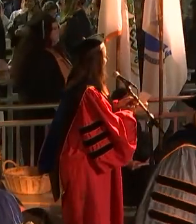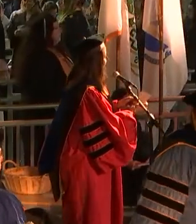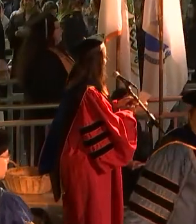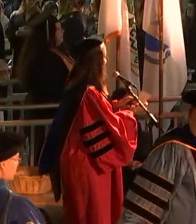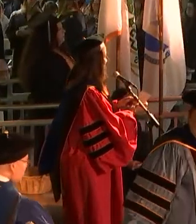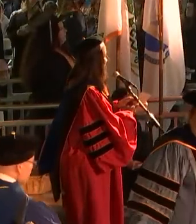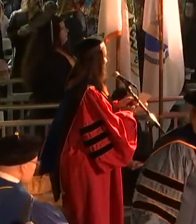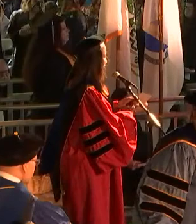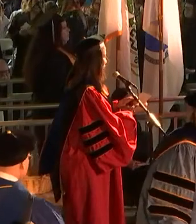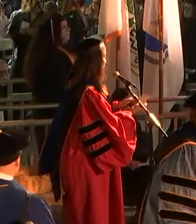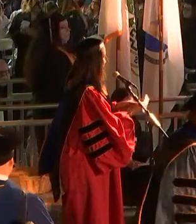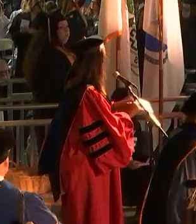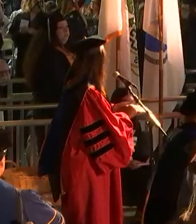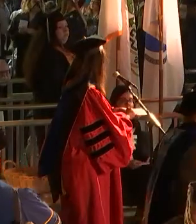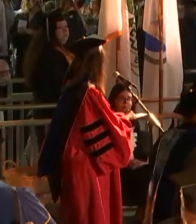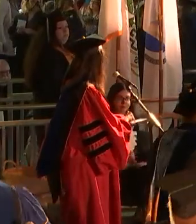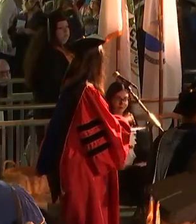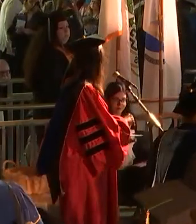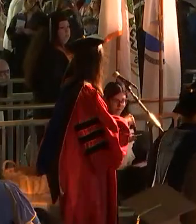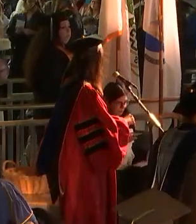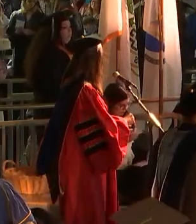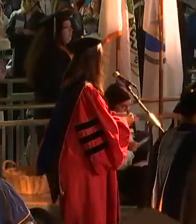Tyler Oswald, magna cum laude.